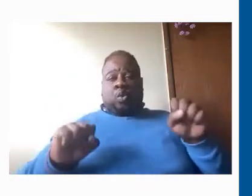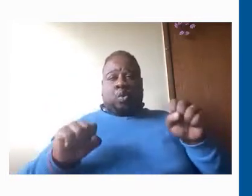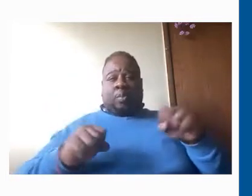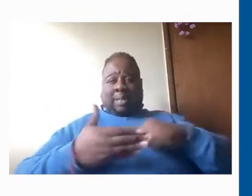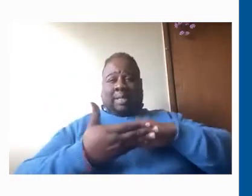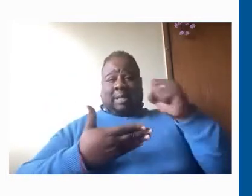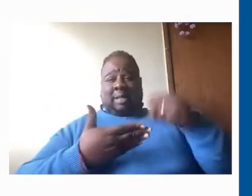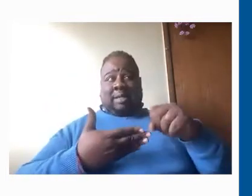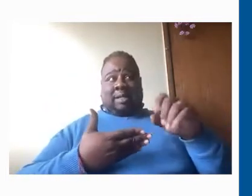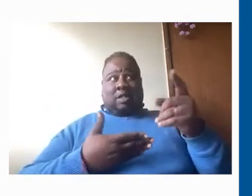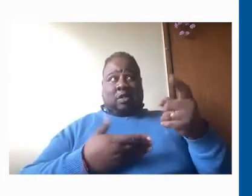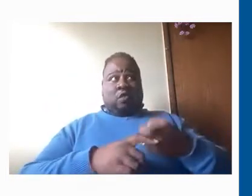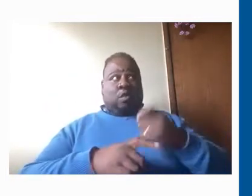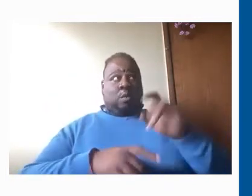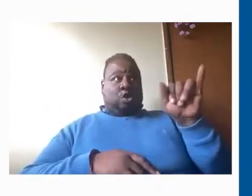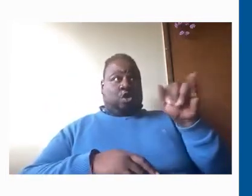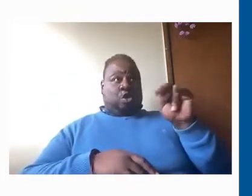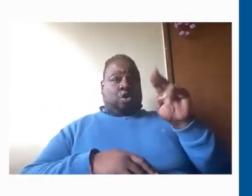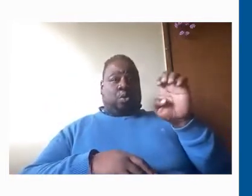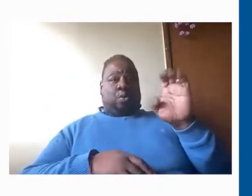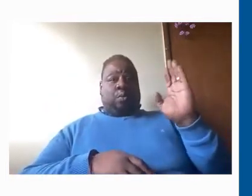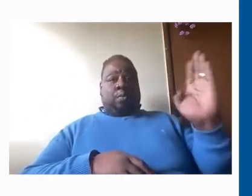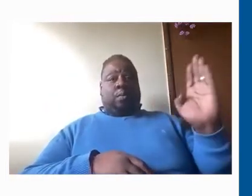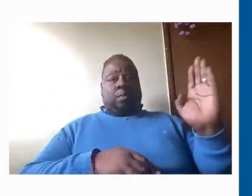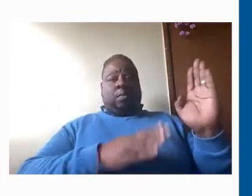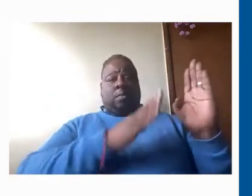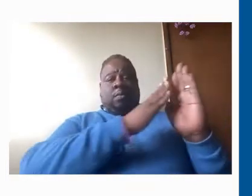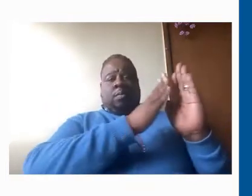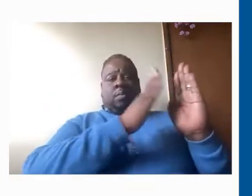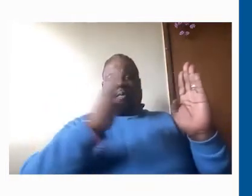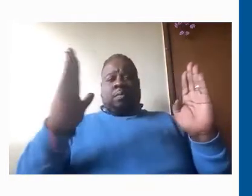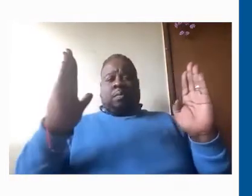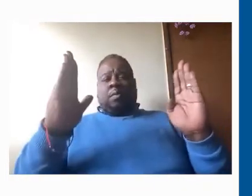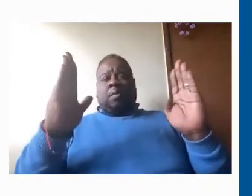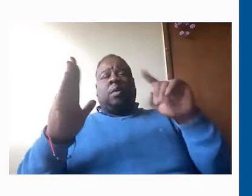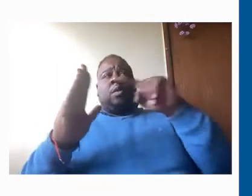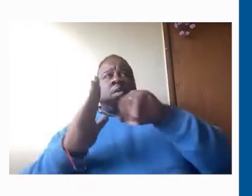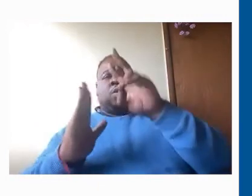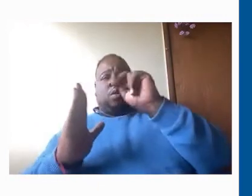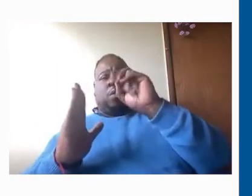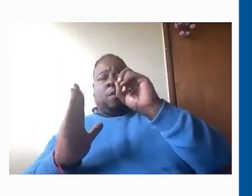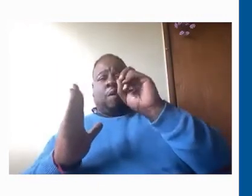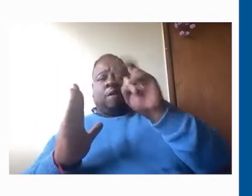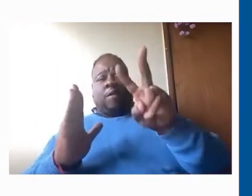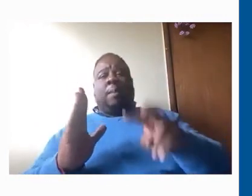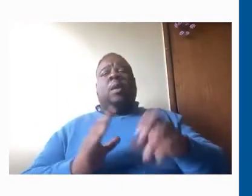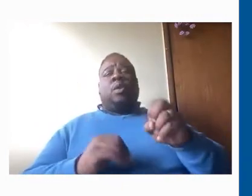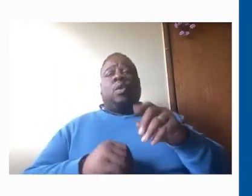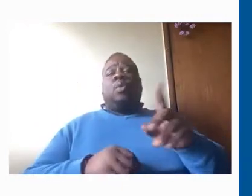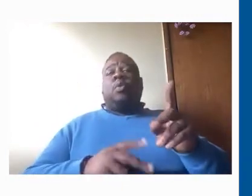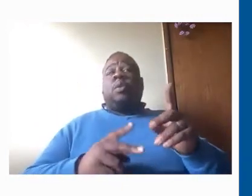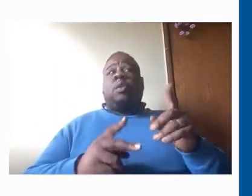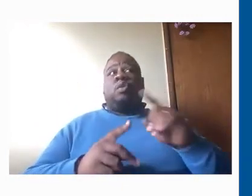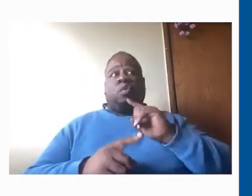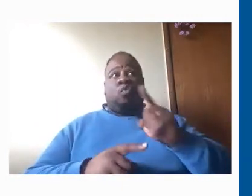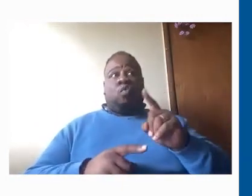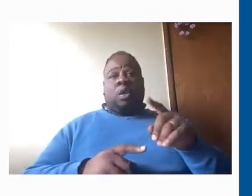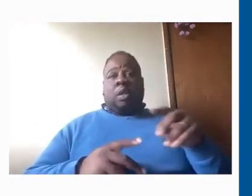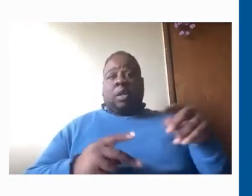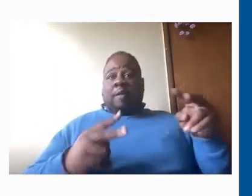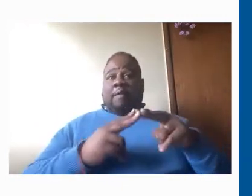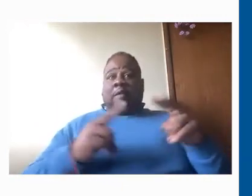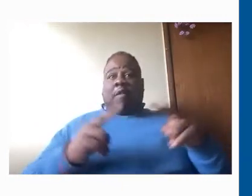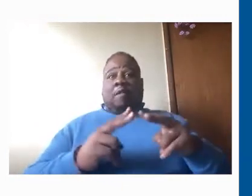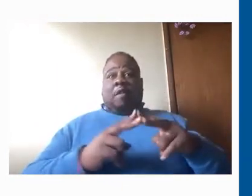from June all the way till the end of November. So we're almost out of coastal storm season. it's been an extremely active season with so